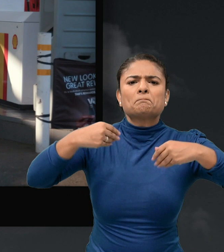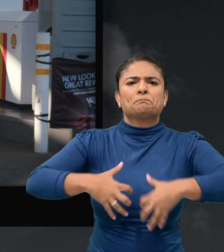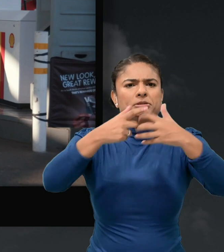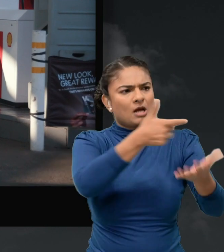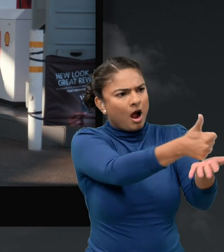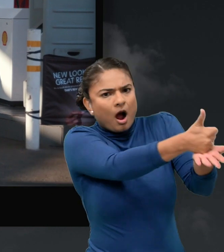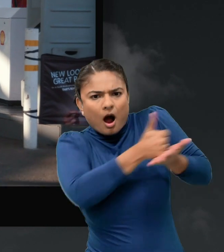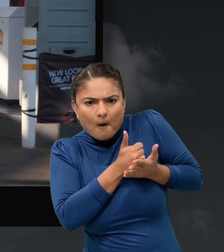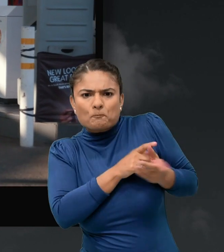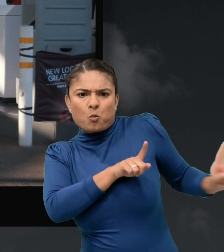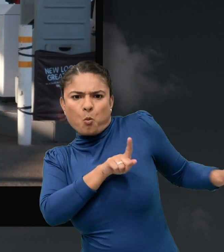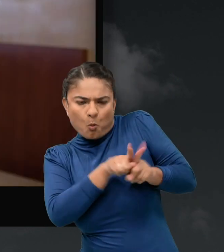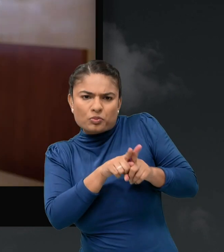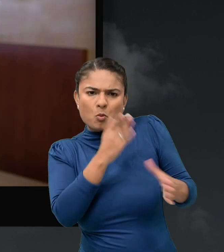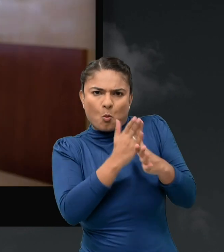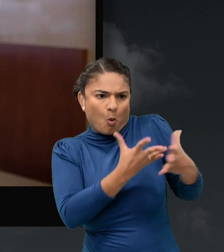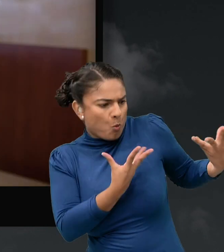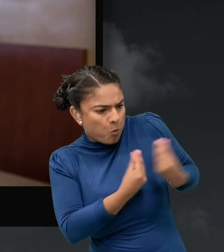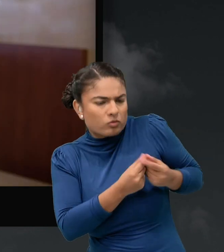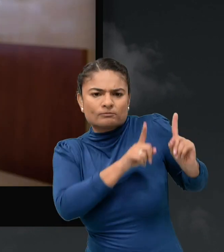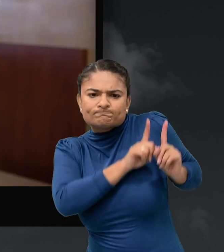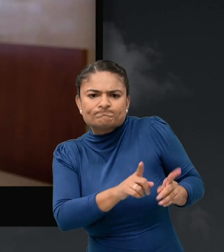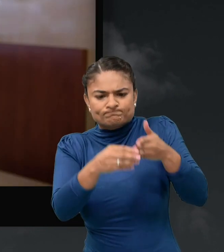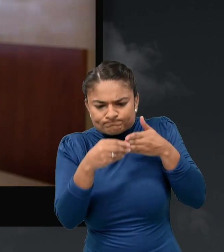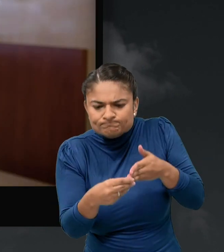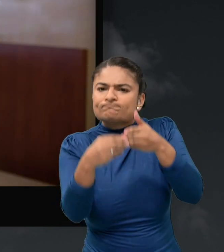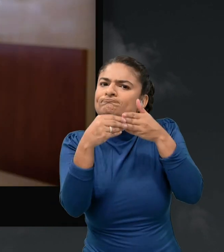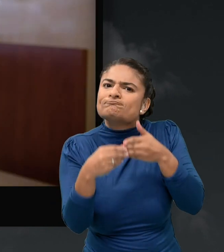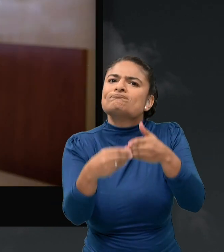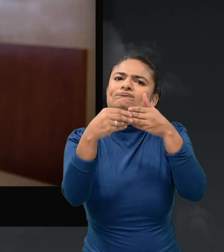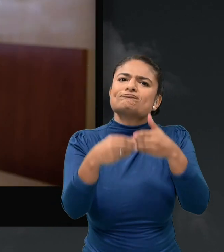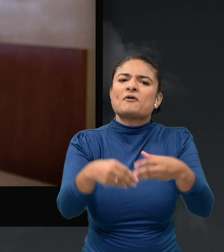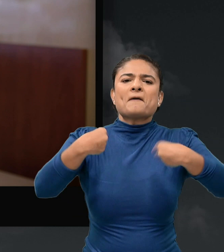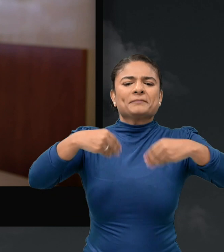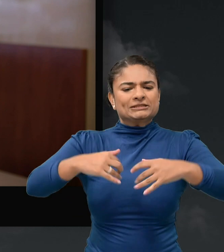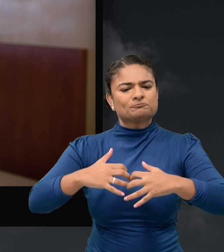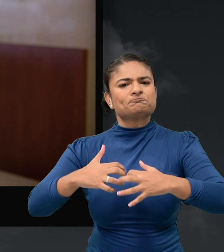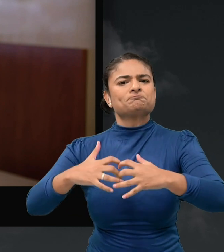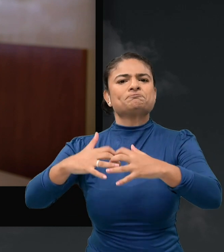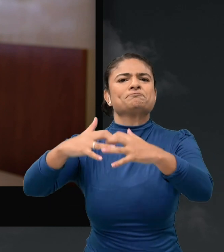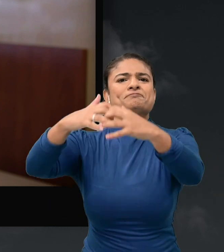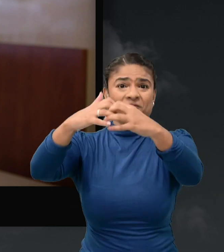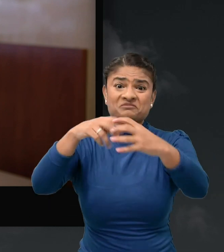na le boiphihlelo re tla o thusa re sebetse le wena re tsamaisane le wena